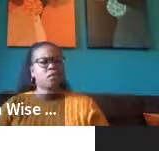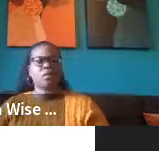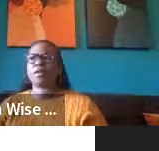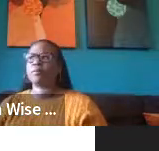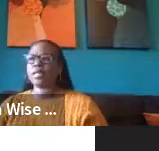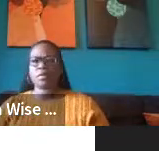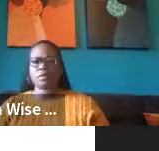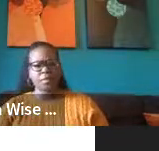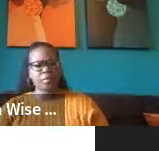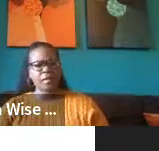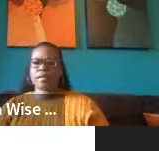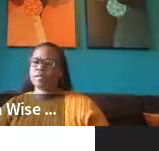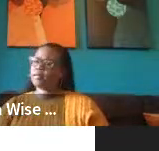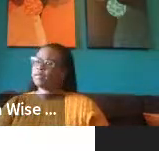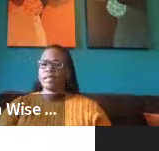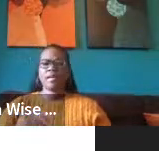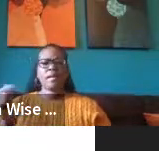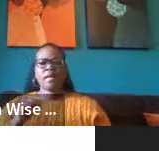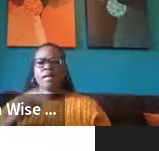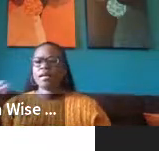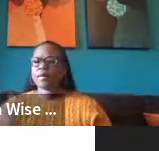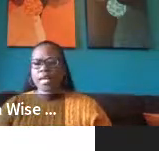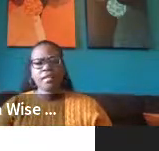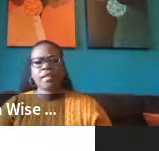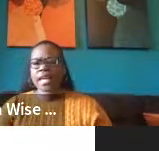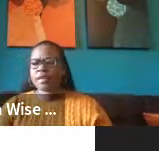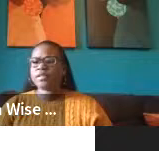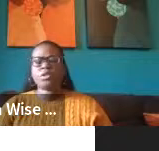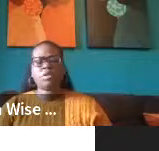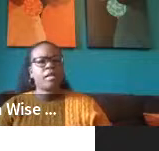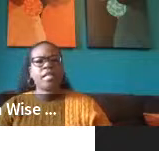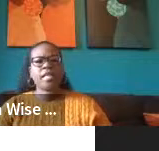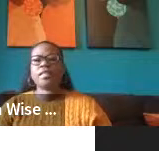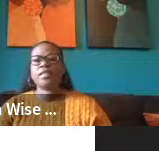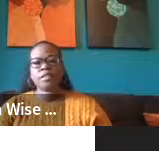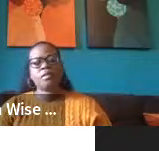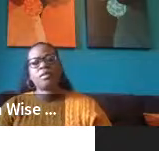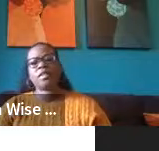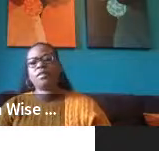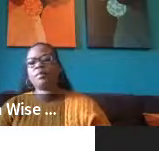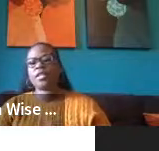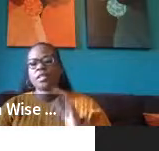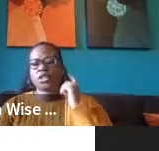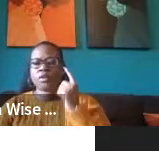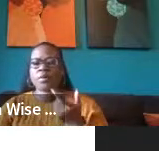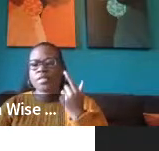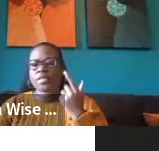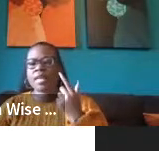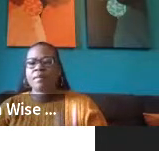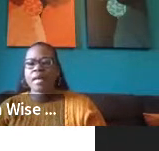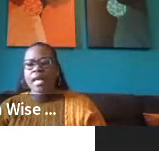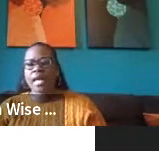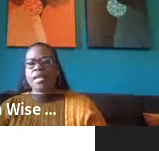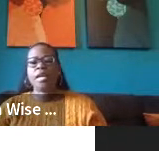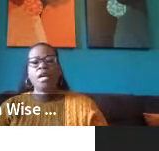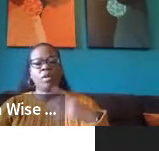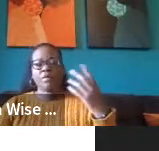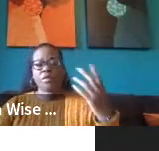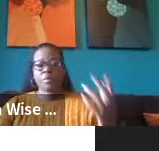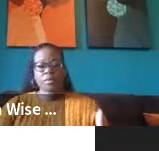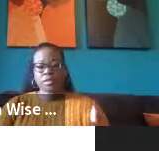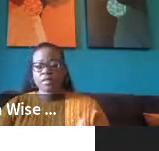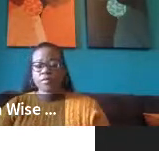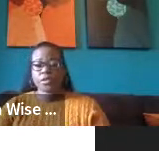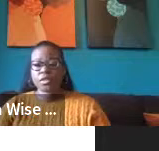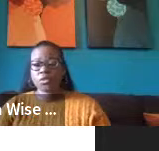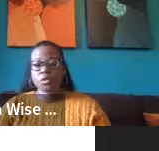those photos are like really crisp. Like, okay, the light was doing what it needed to do. So just make sure that you always keep that in mind whenever